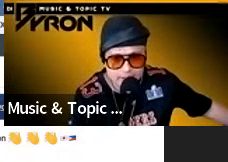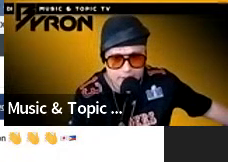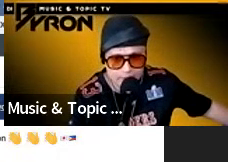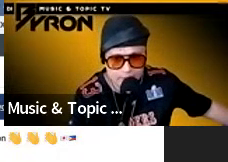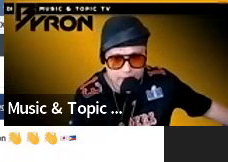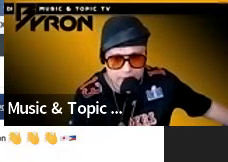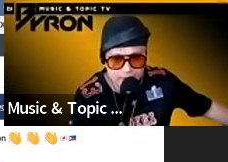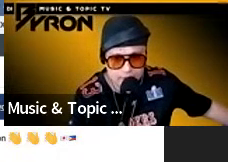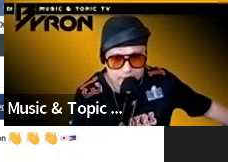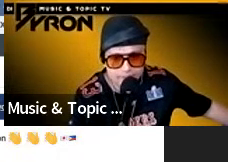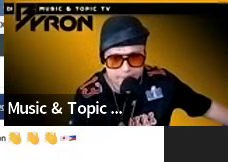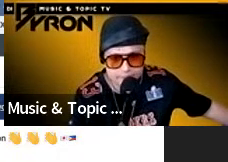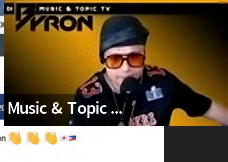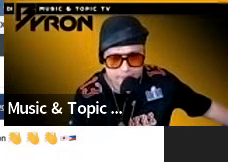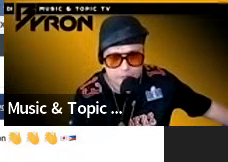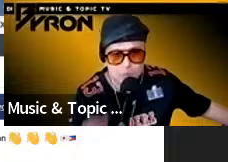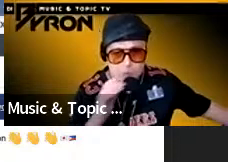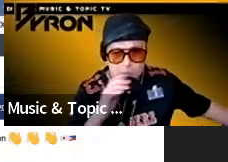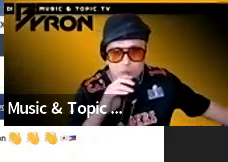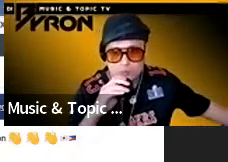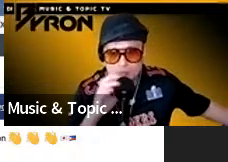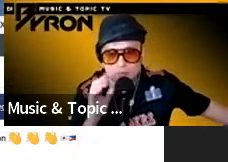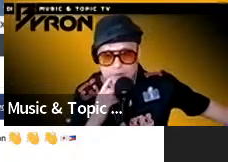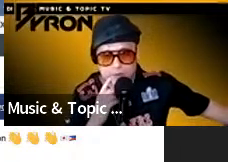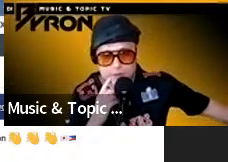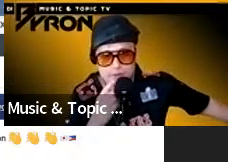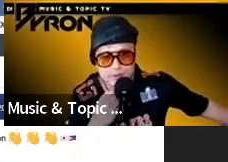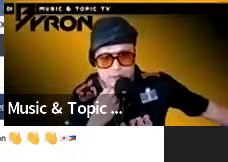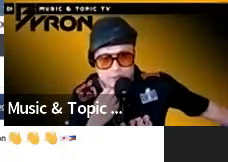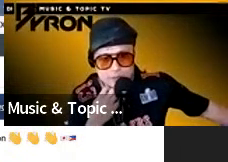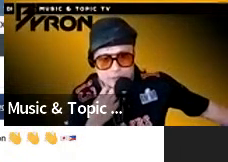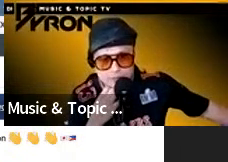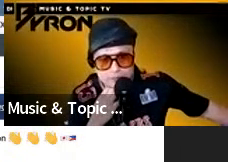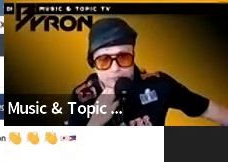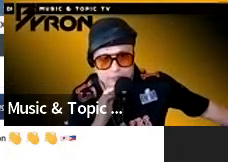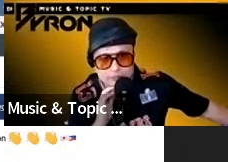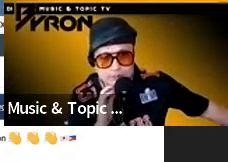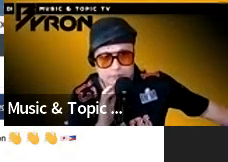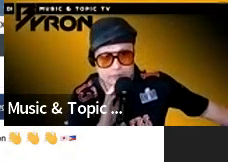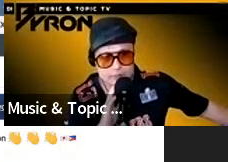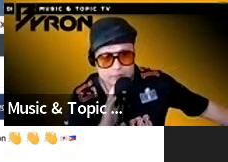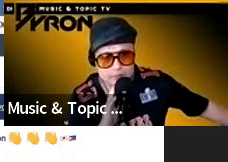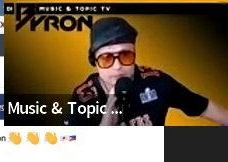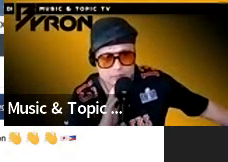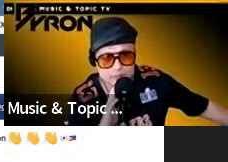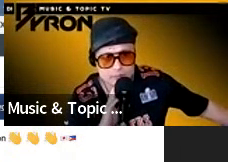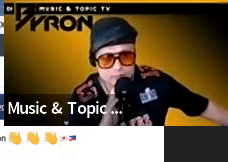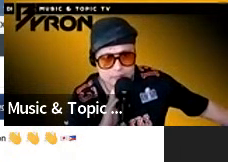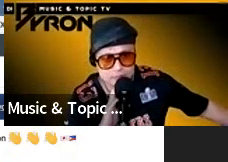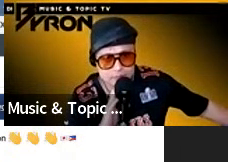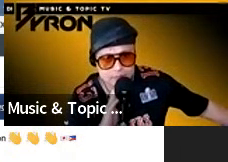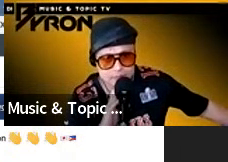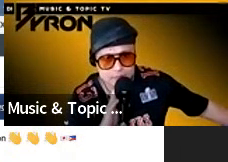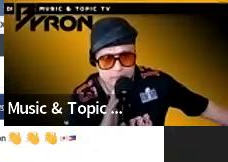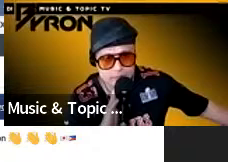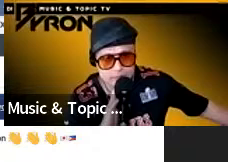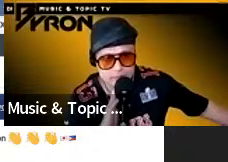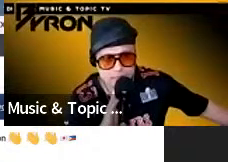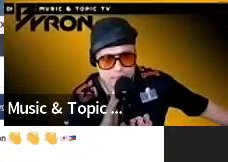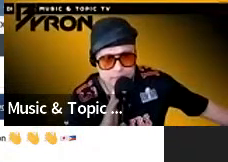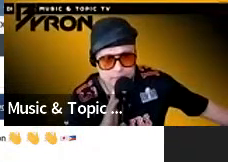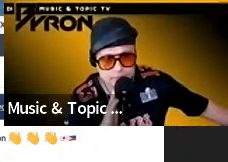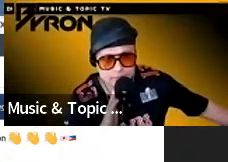works harder to assert its territorial claims in disputed waters. He spoke to me exclusively at the presidential palace here in